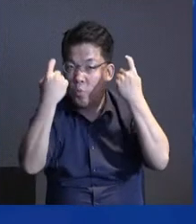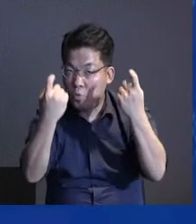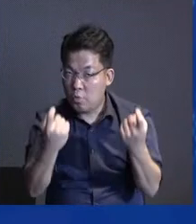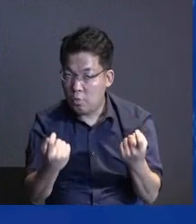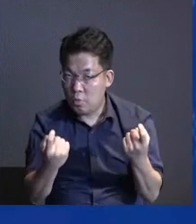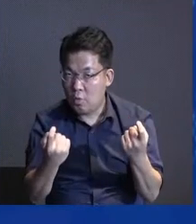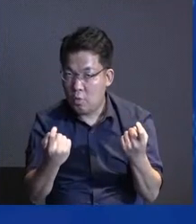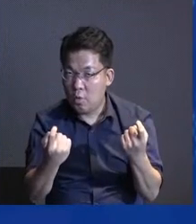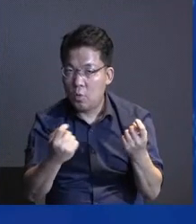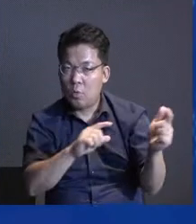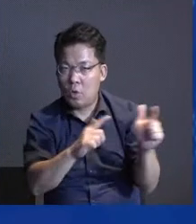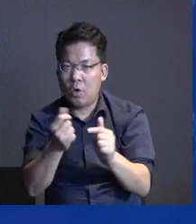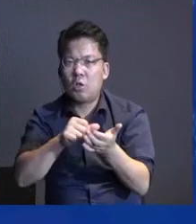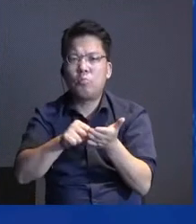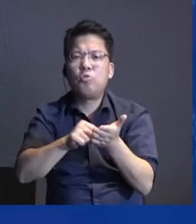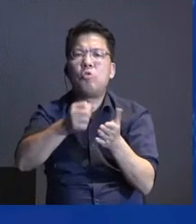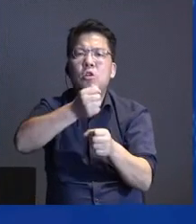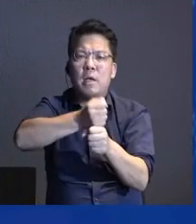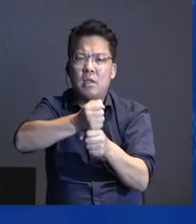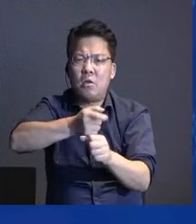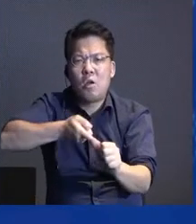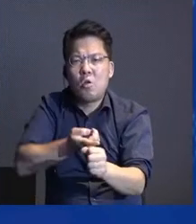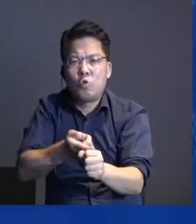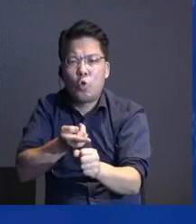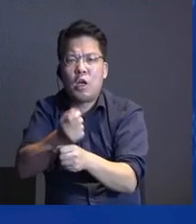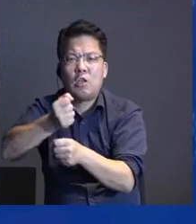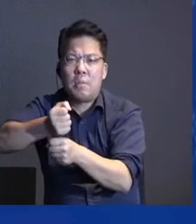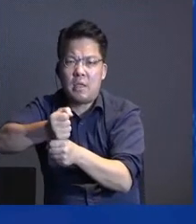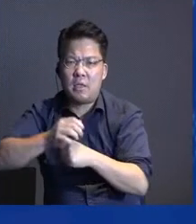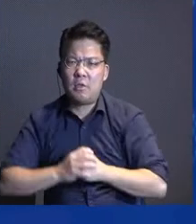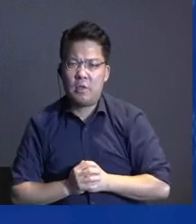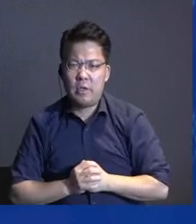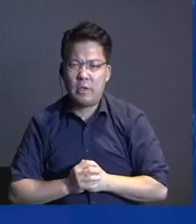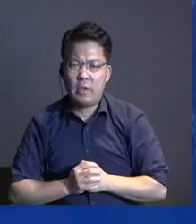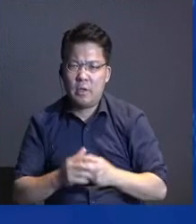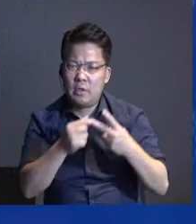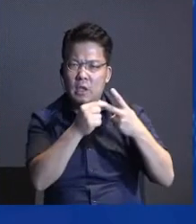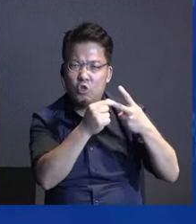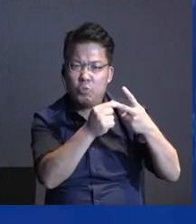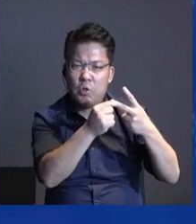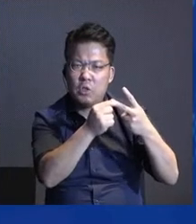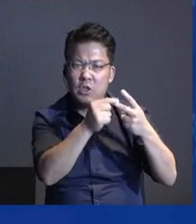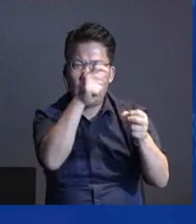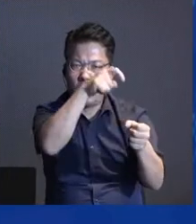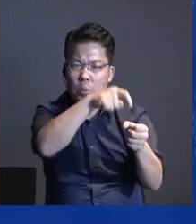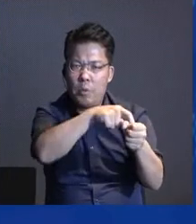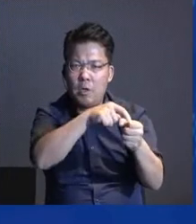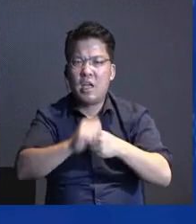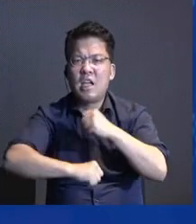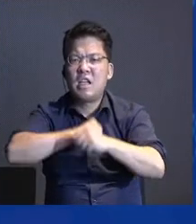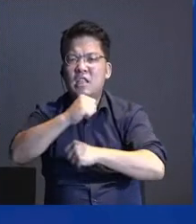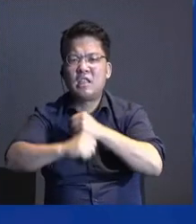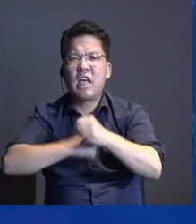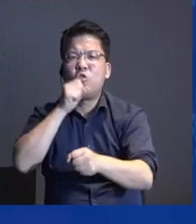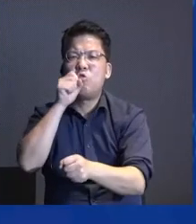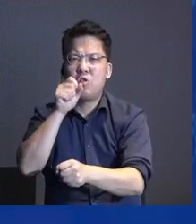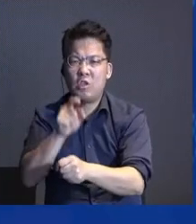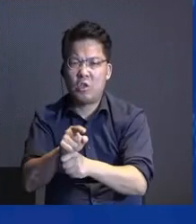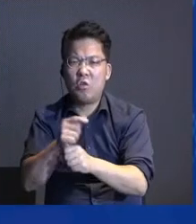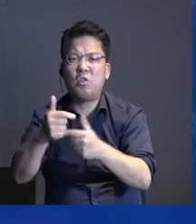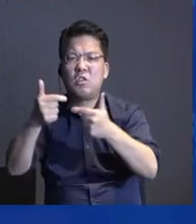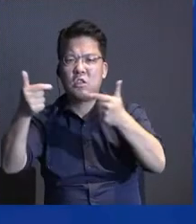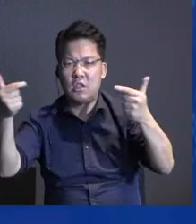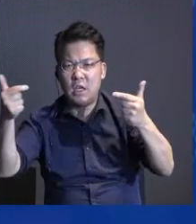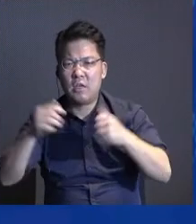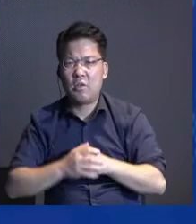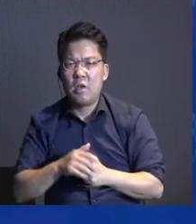Second goal is to improve autonomy. For that, we support older people to take ownership of self-help